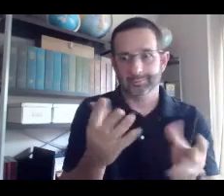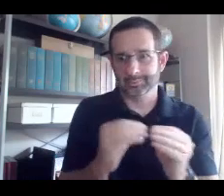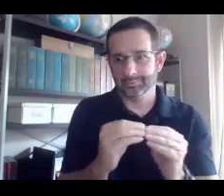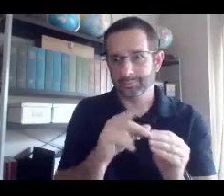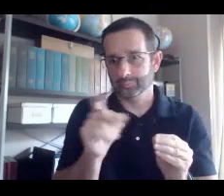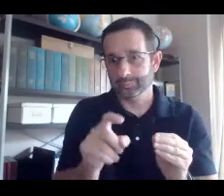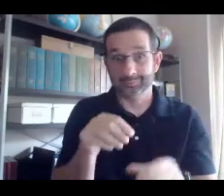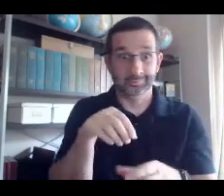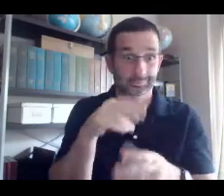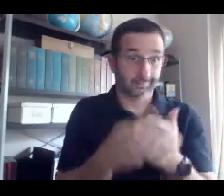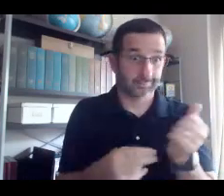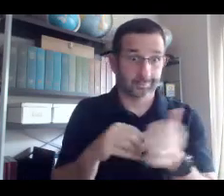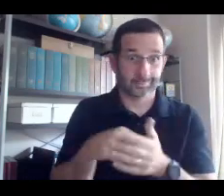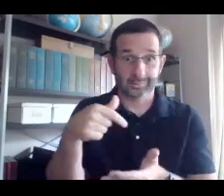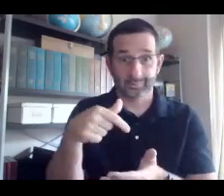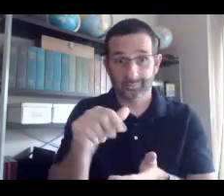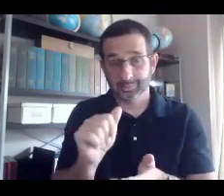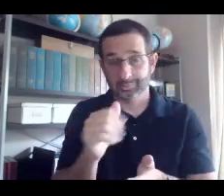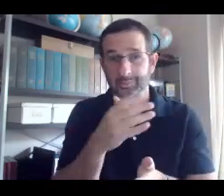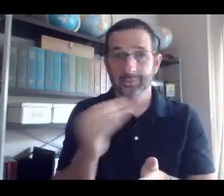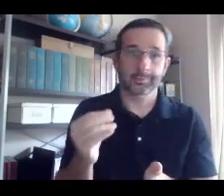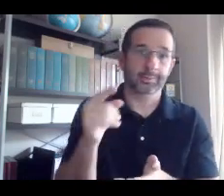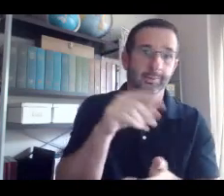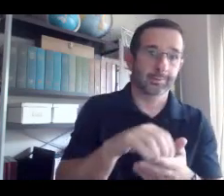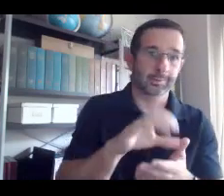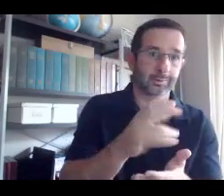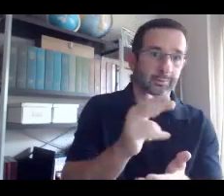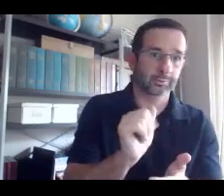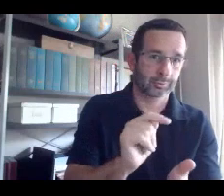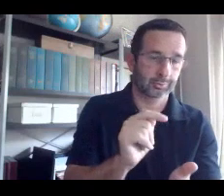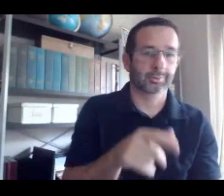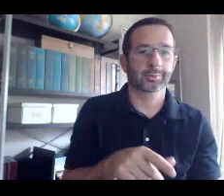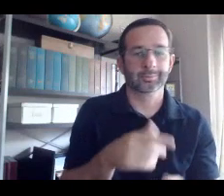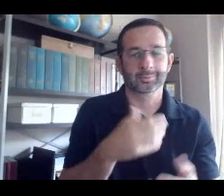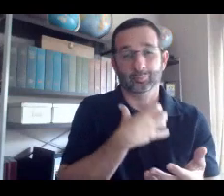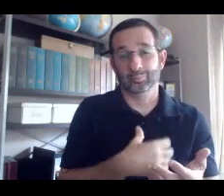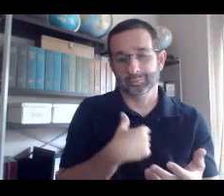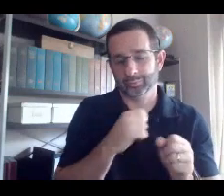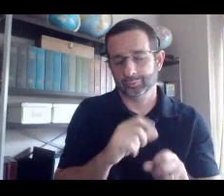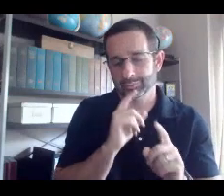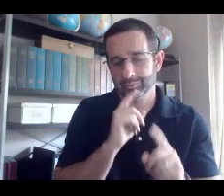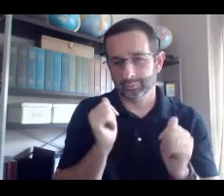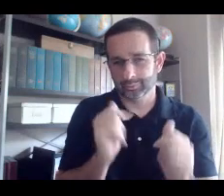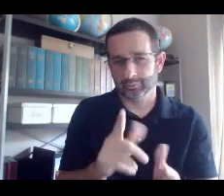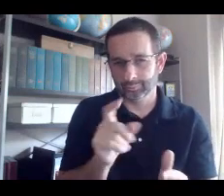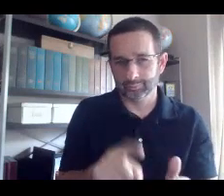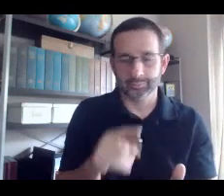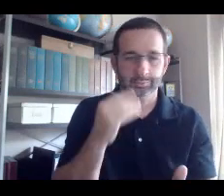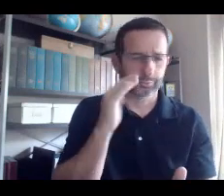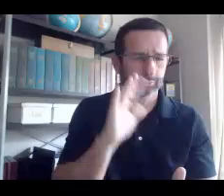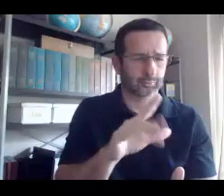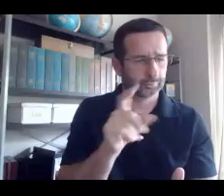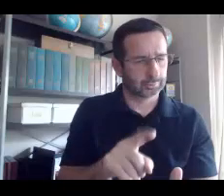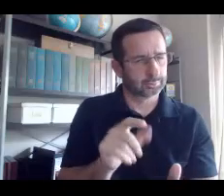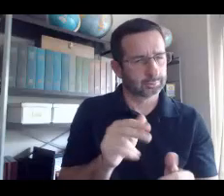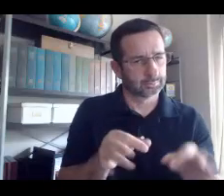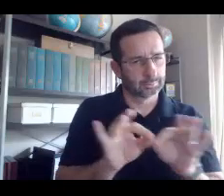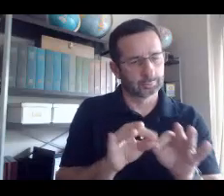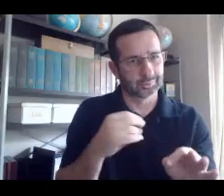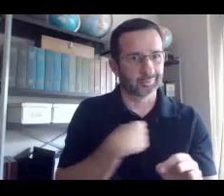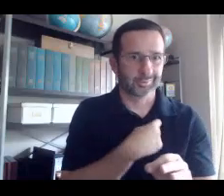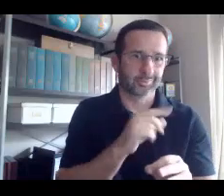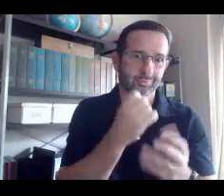All right, we are out of time. I know that there's many more questions in both the Q&A as well as in the chat. I wish we could answer